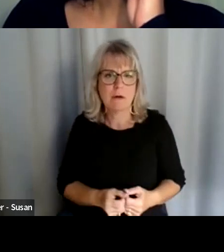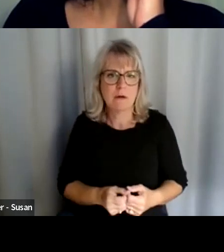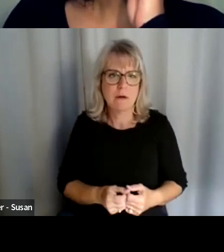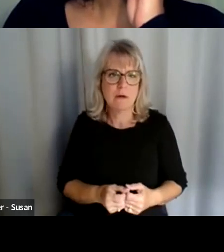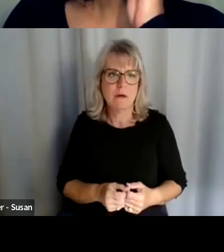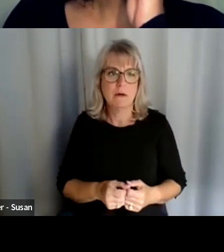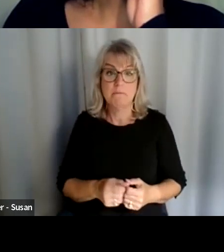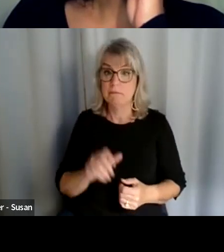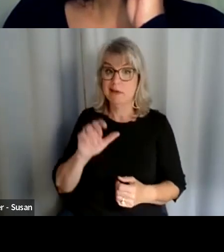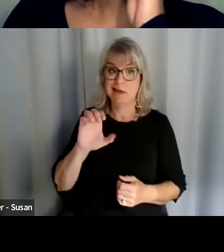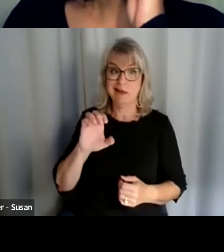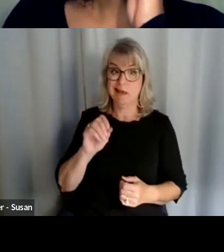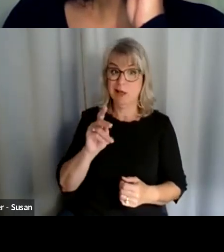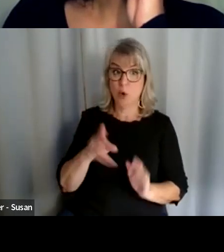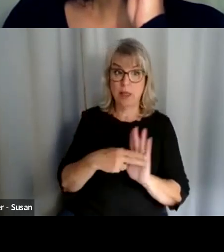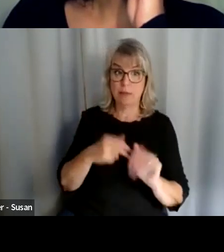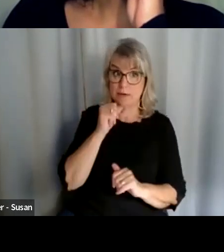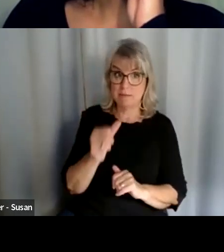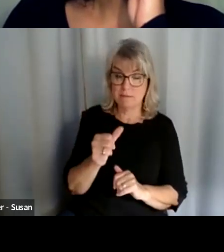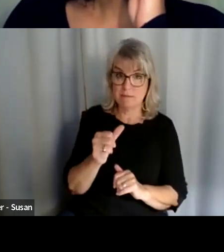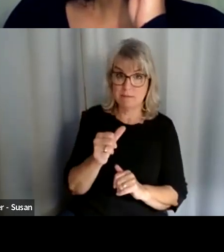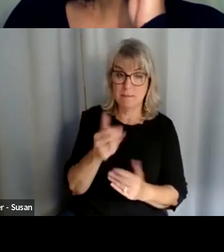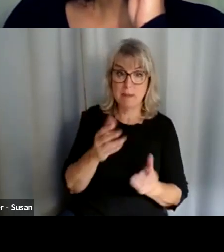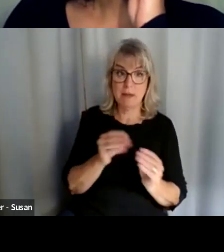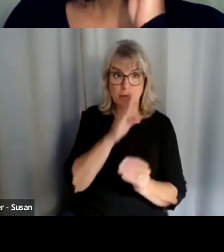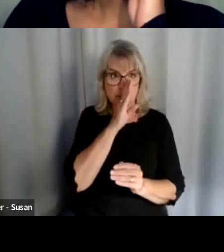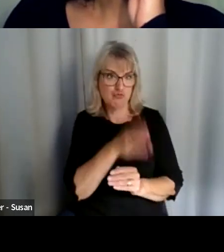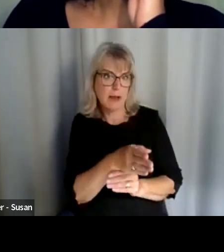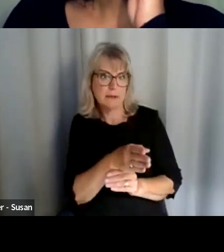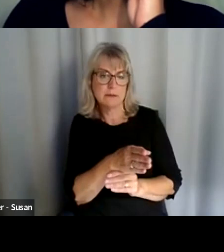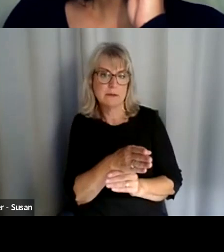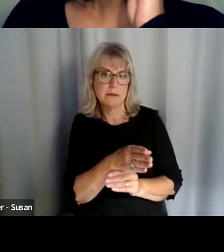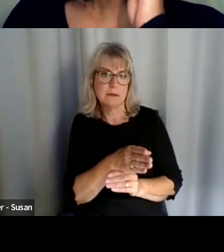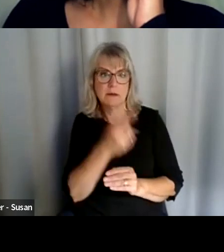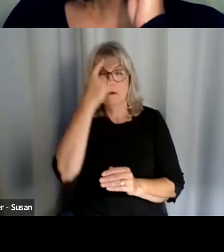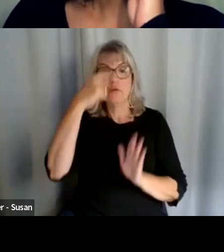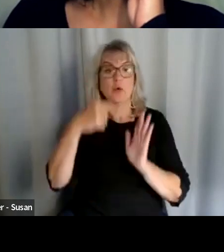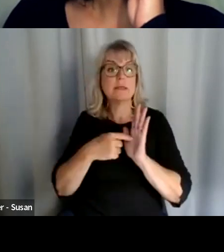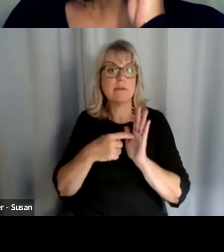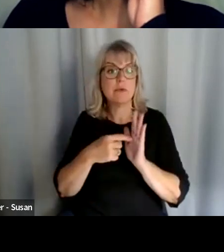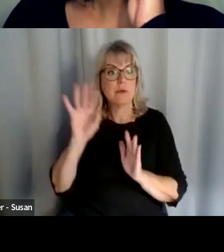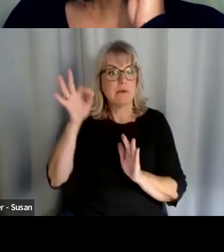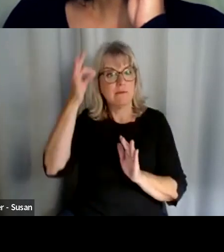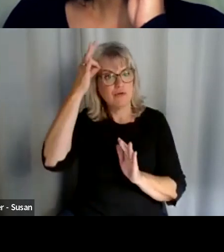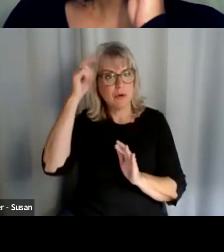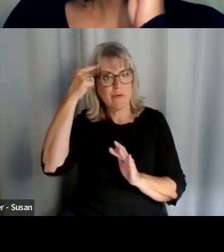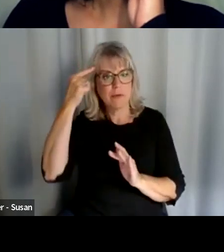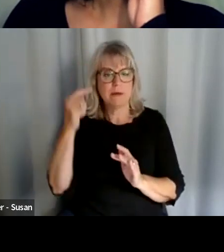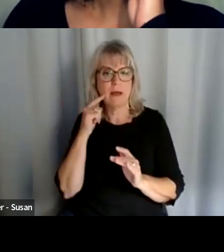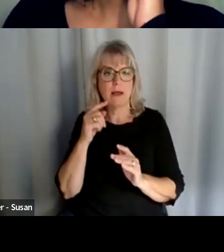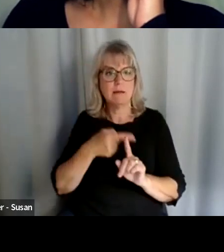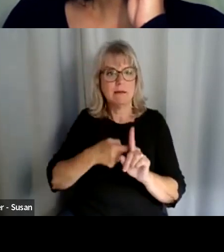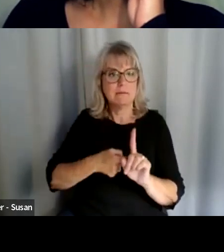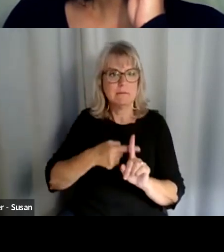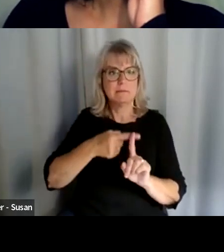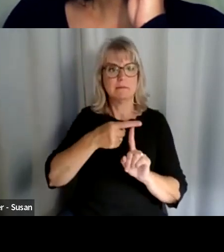an eco label, it might be through something more direct. Like for example, with the federal government and climate